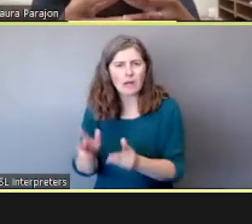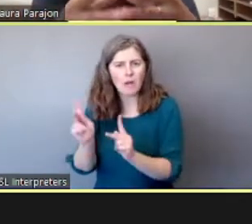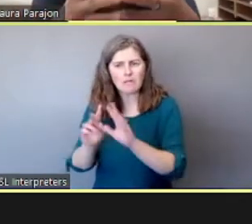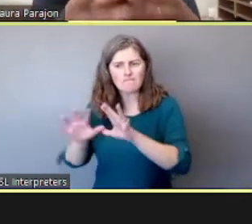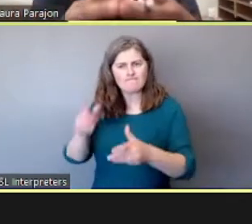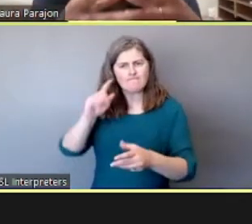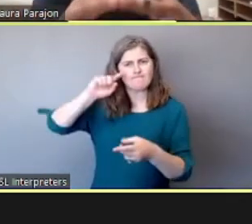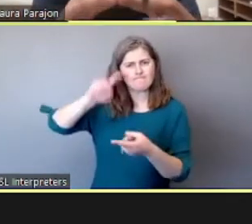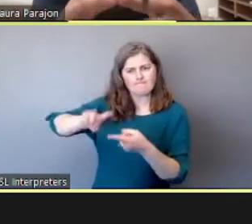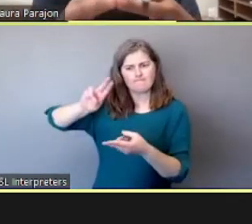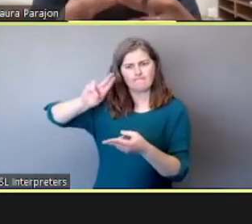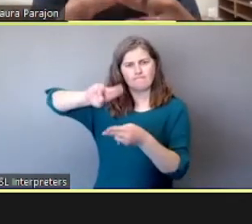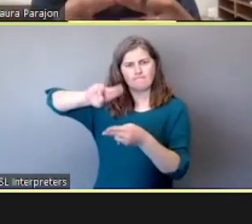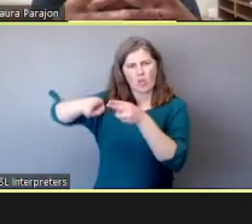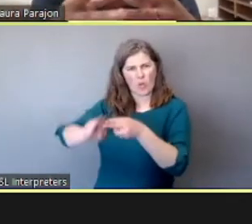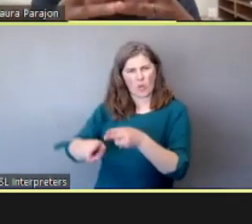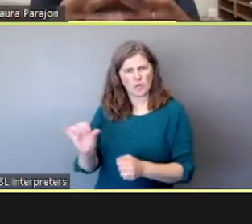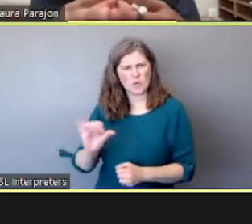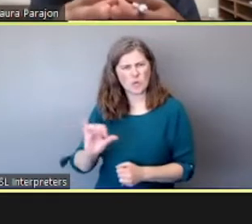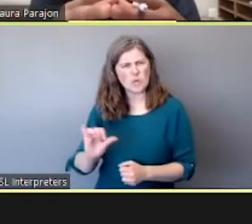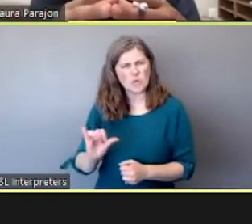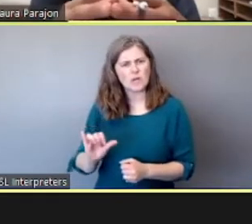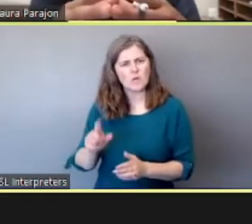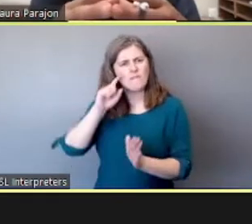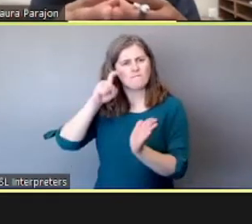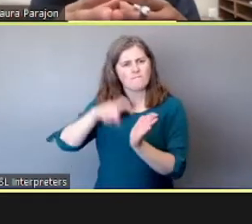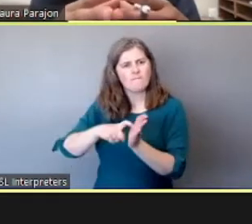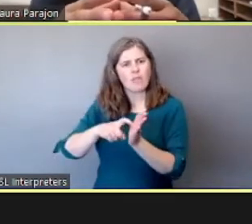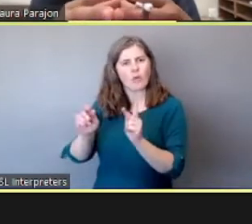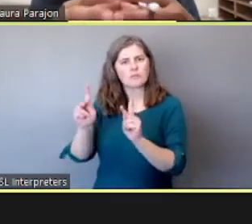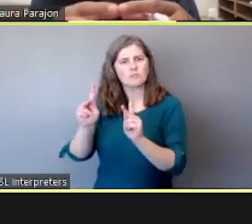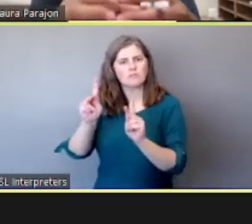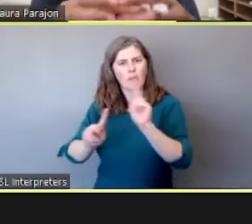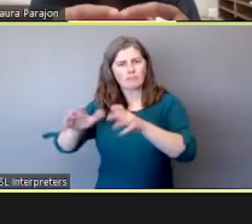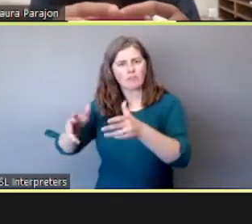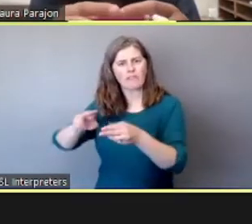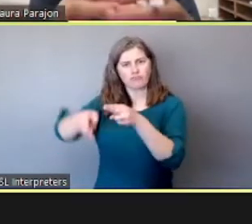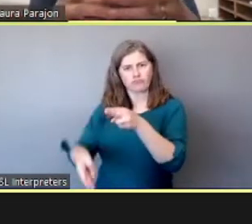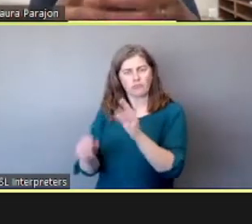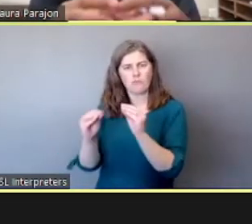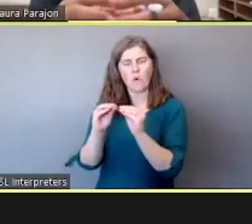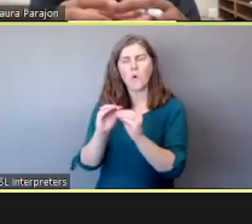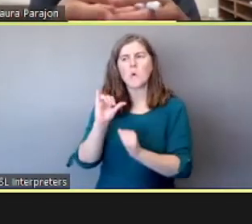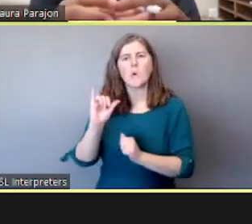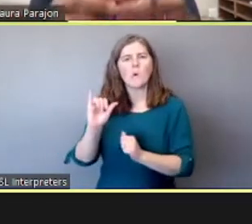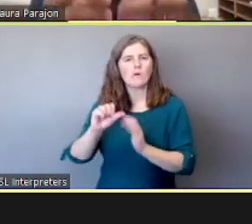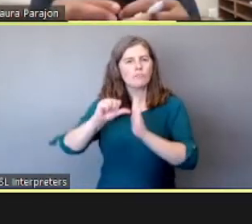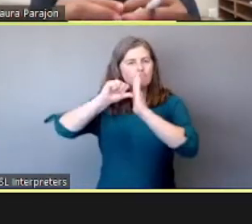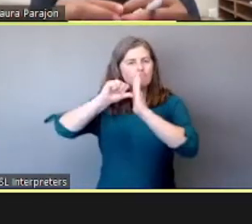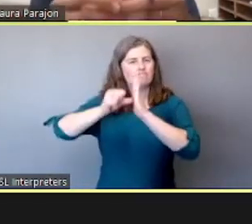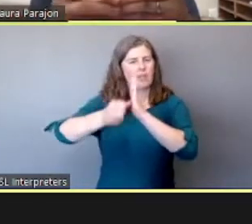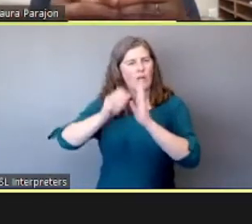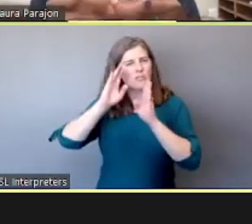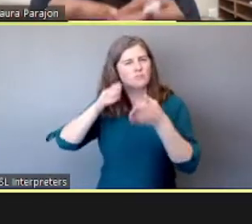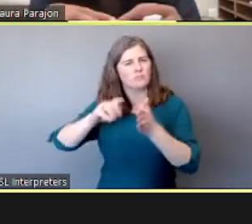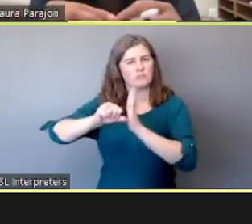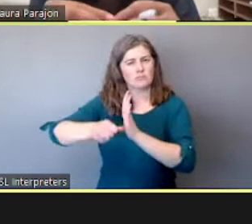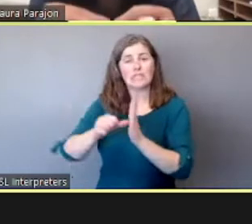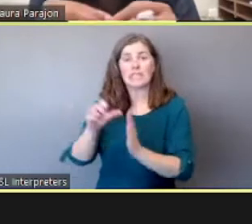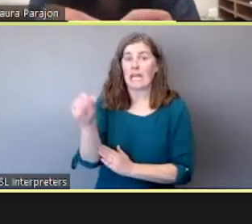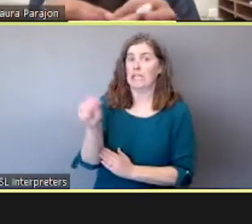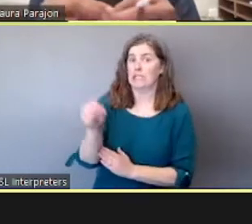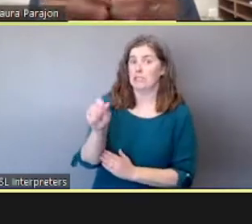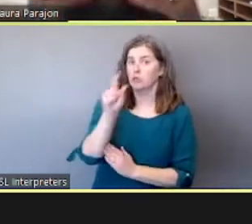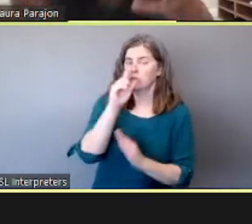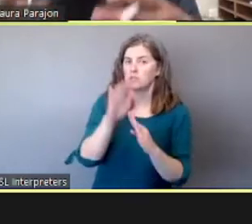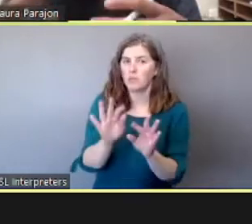So life expectancy has gone down for those populations. So this is another point that we need to point out that, yes, we really